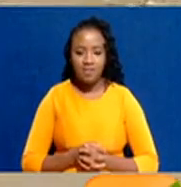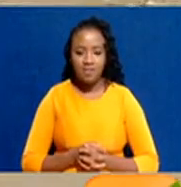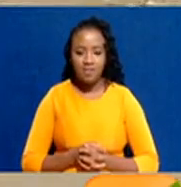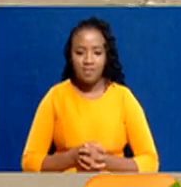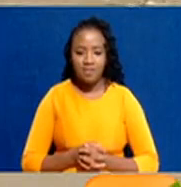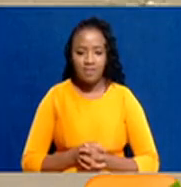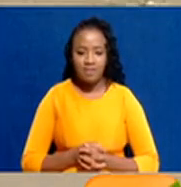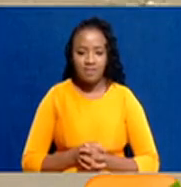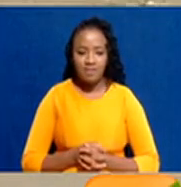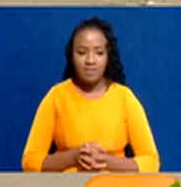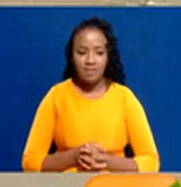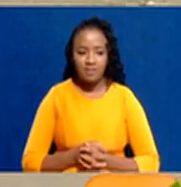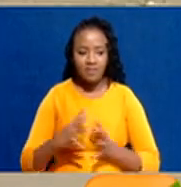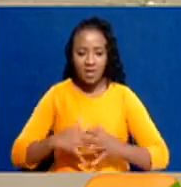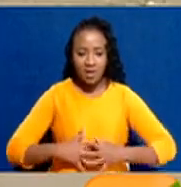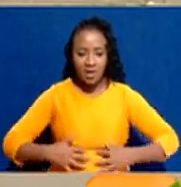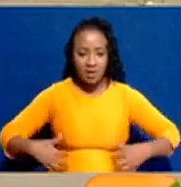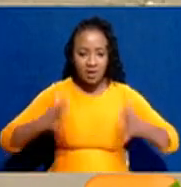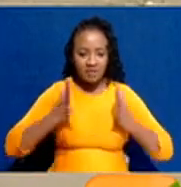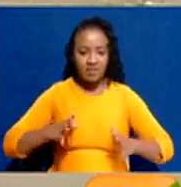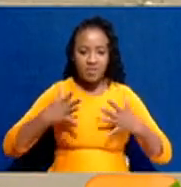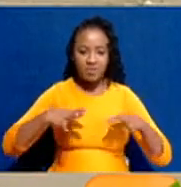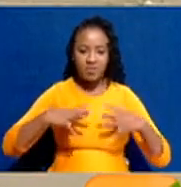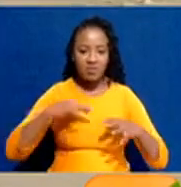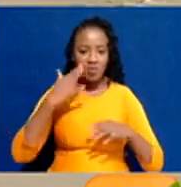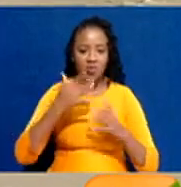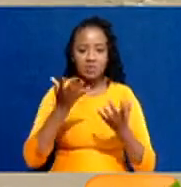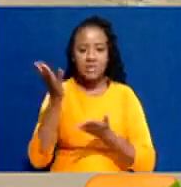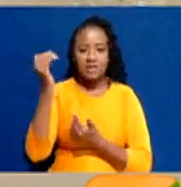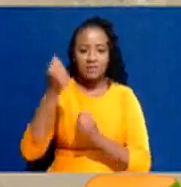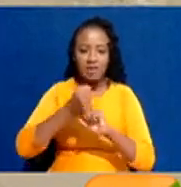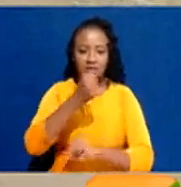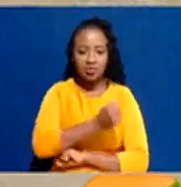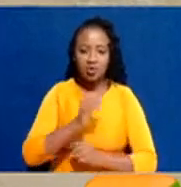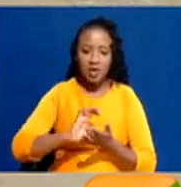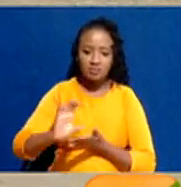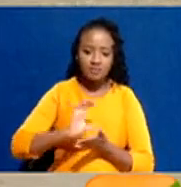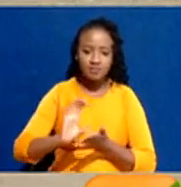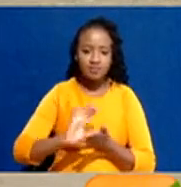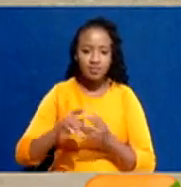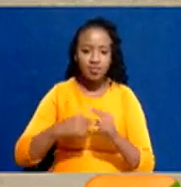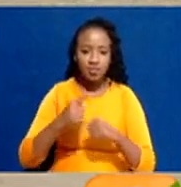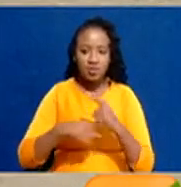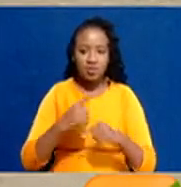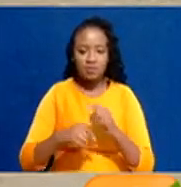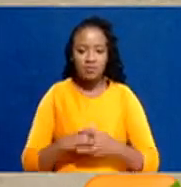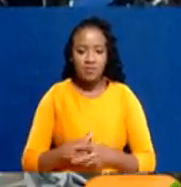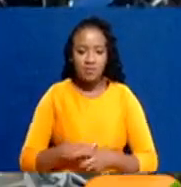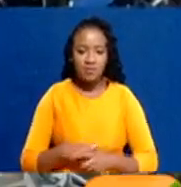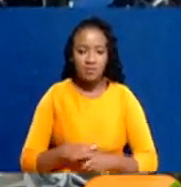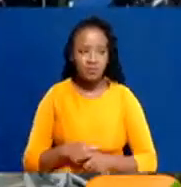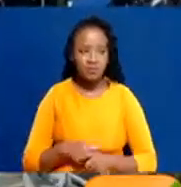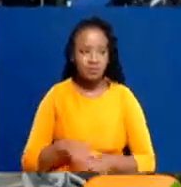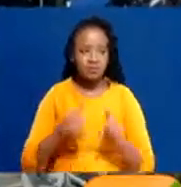Refugees have relied on humanitarian aid as their only way of survival. However, there has been a paradigm shift and